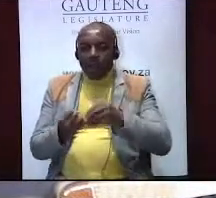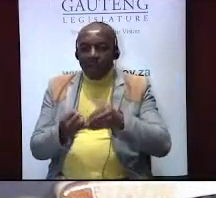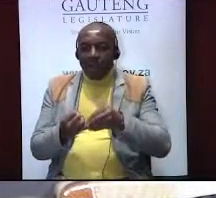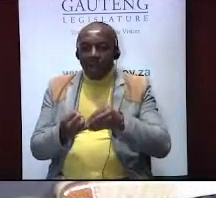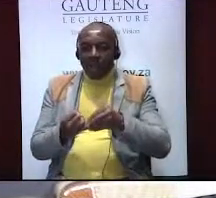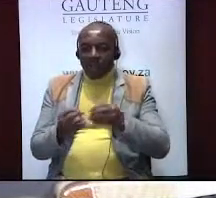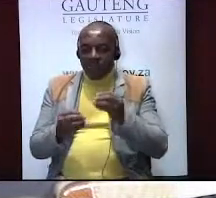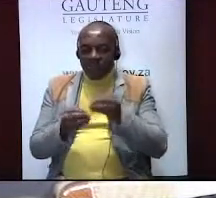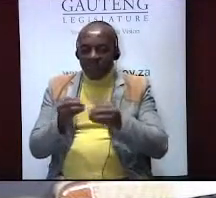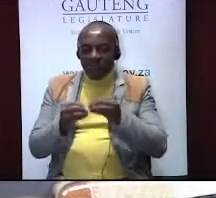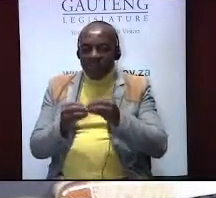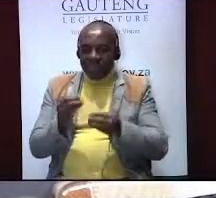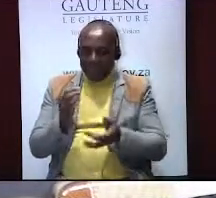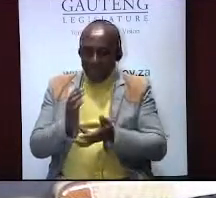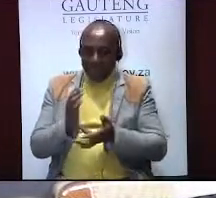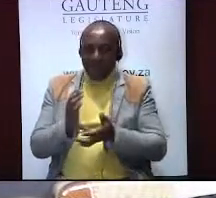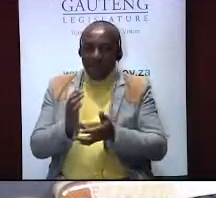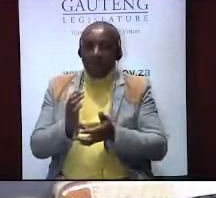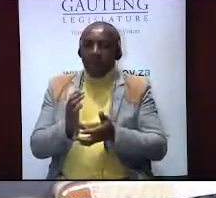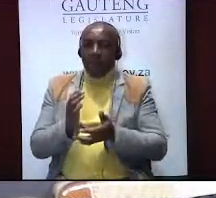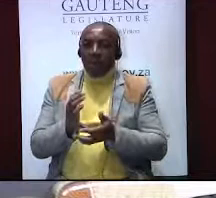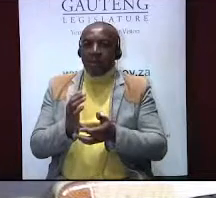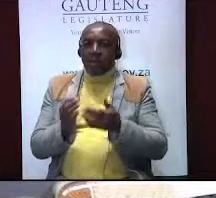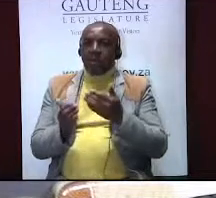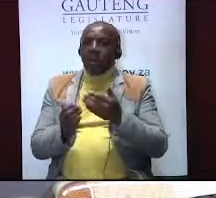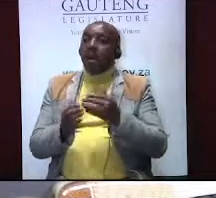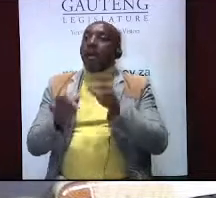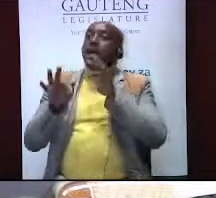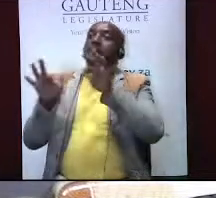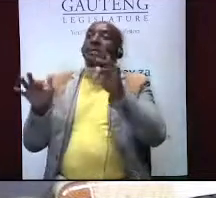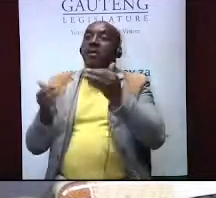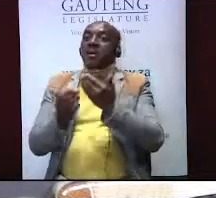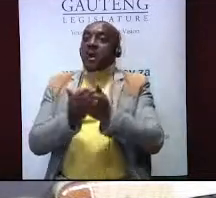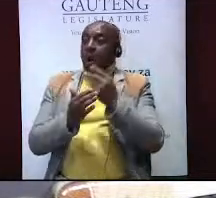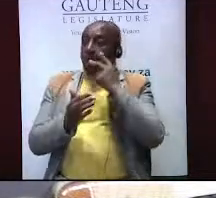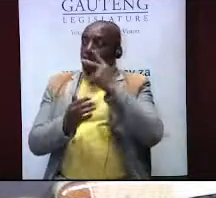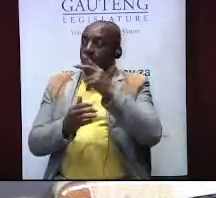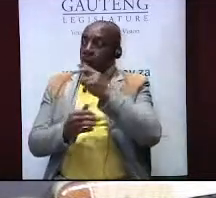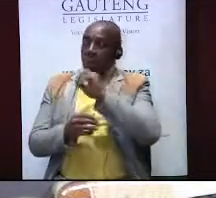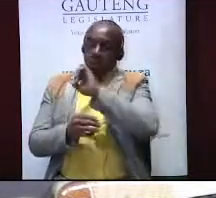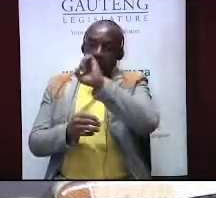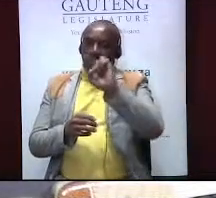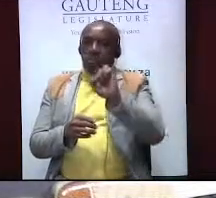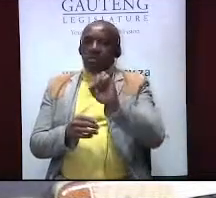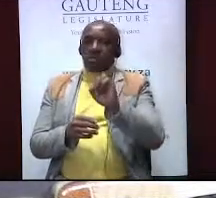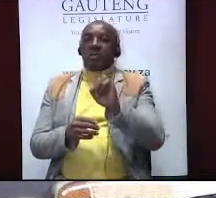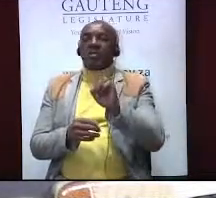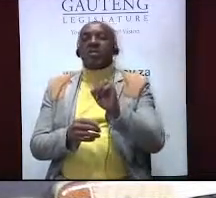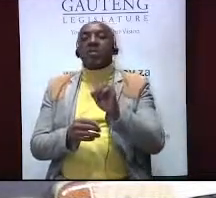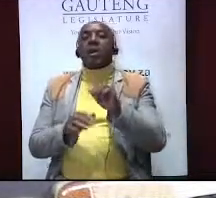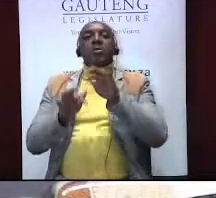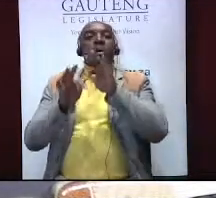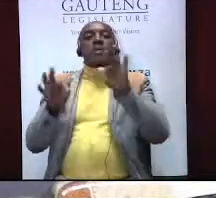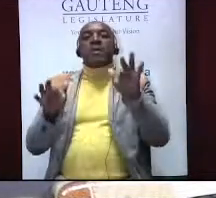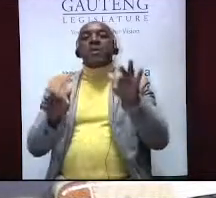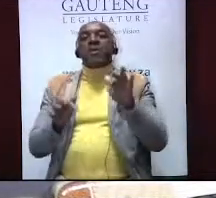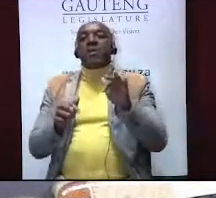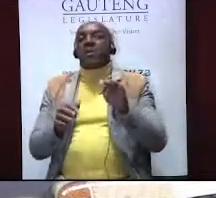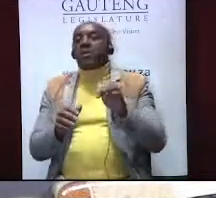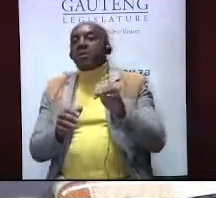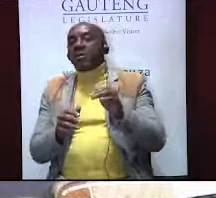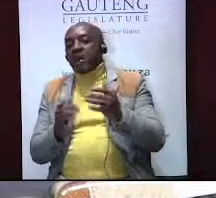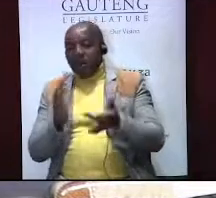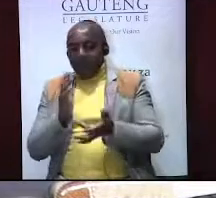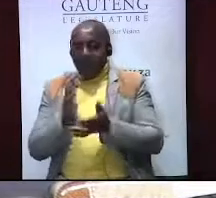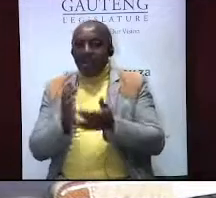audience can also hear and see you on the podium. Can the sound people please assist? I